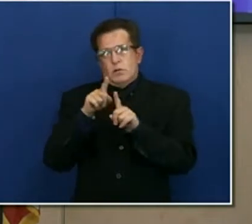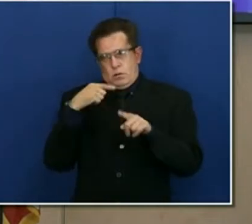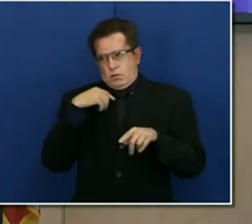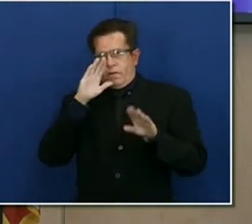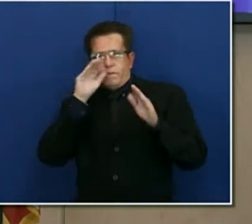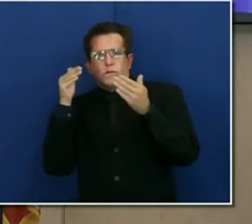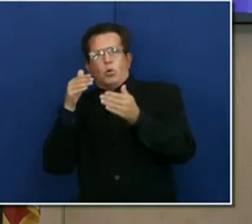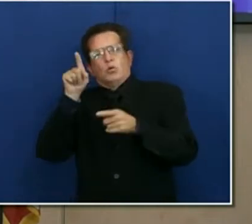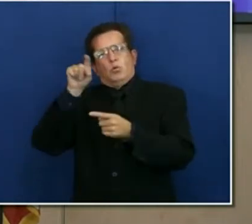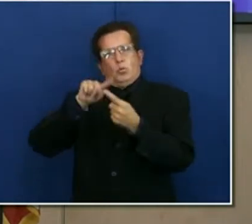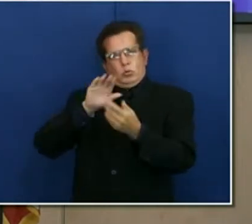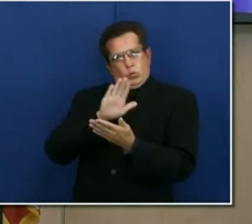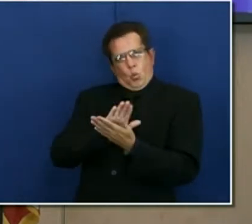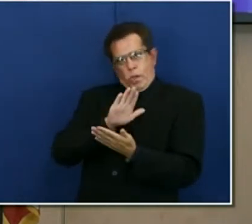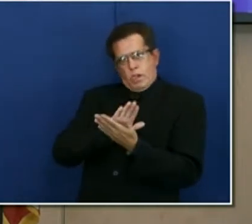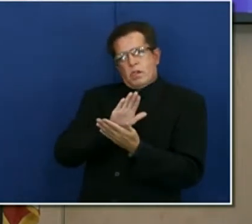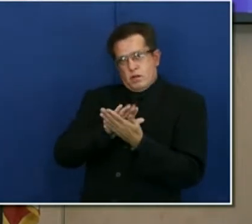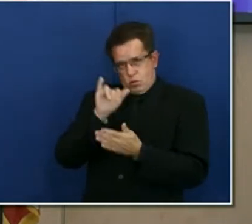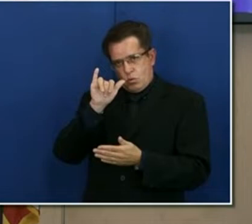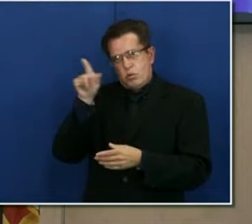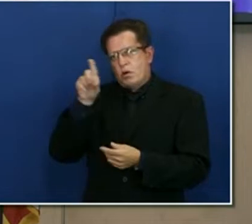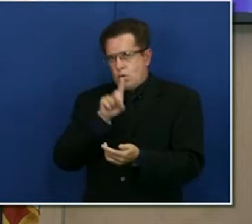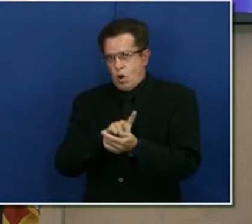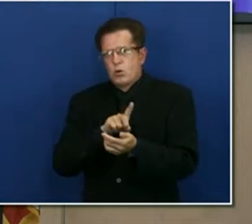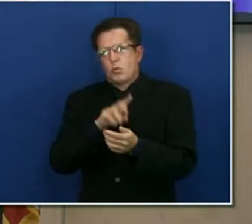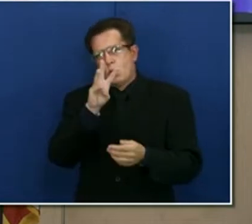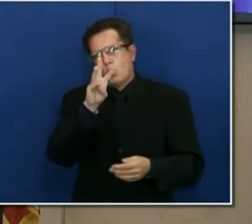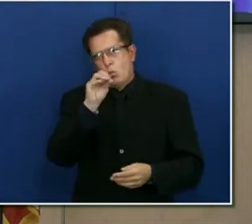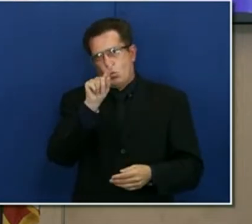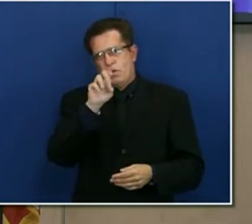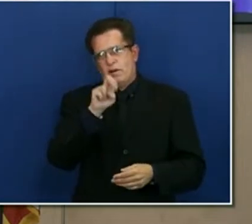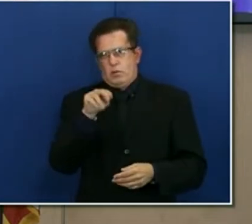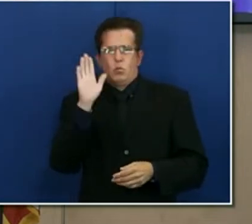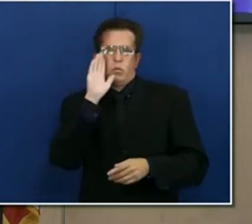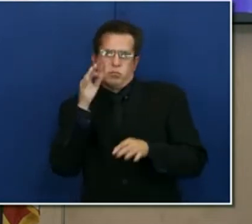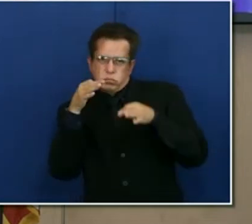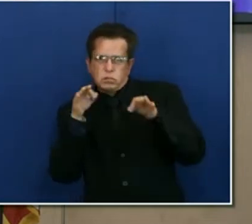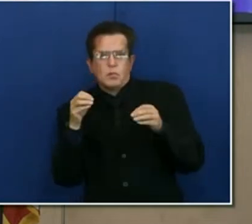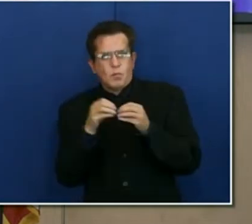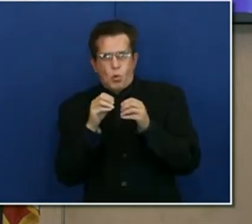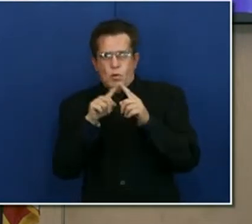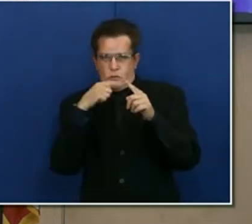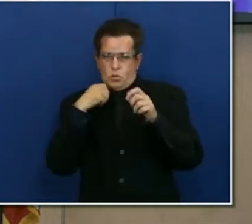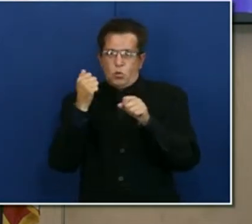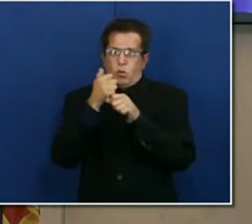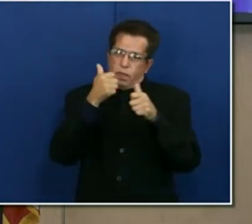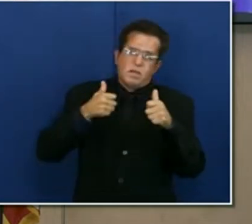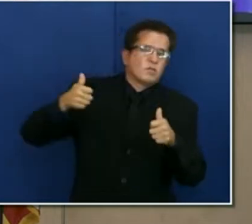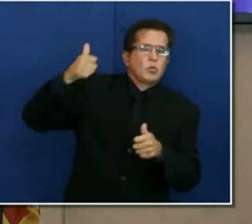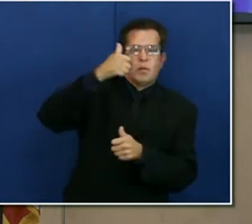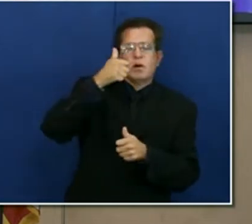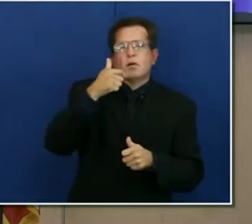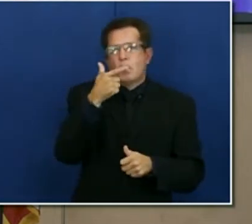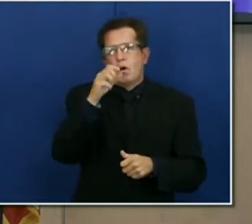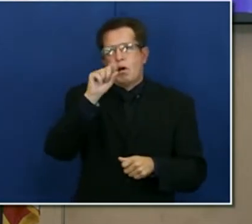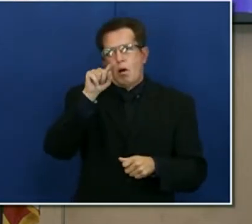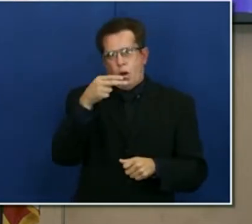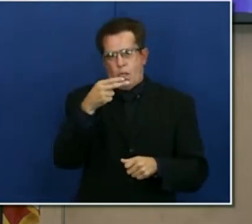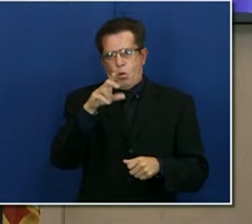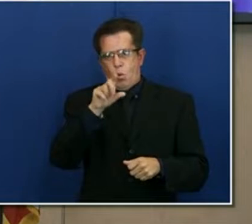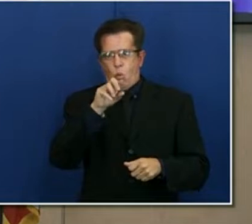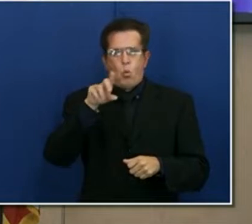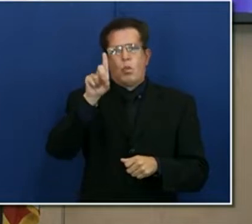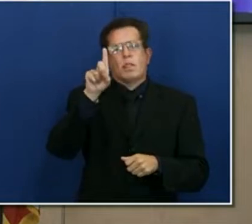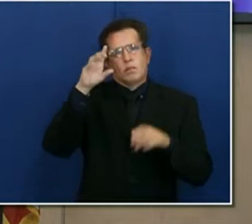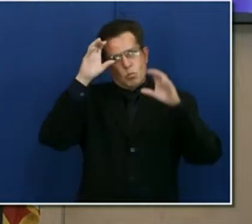around schools, and Dr. Wooten is going to talk more about this, but we've been working with superintendents, with Dr. Paul Gothold, the county superintendent of the County Office